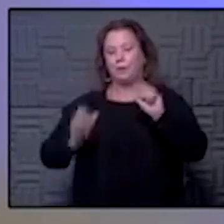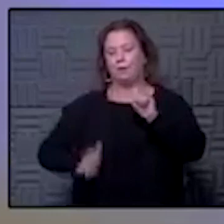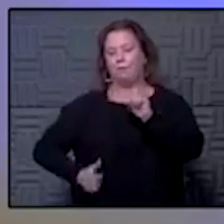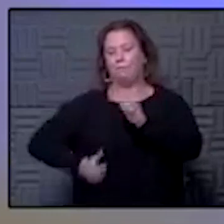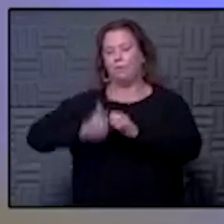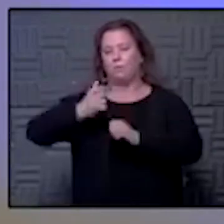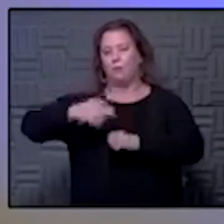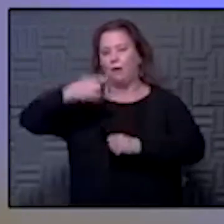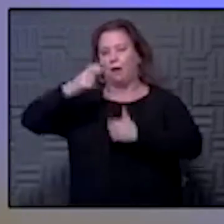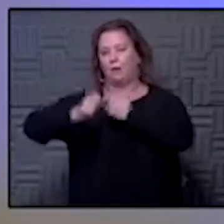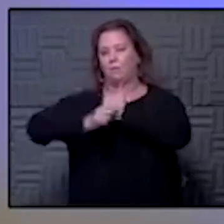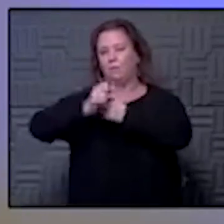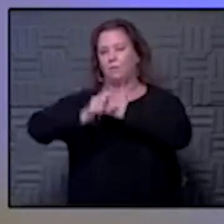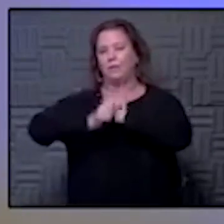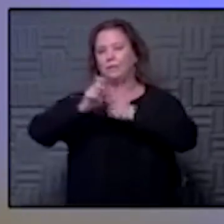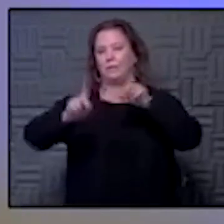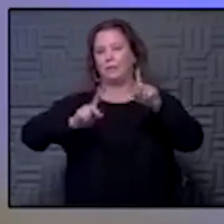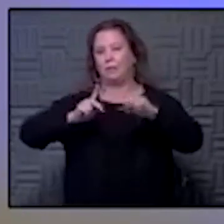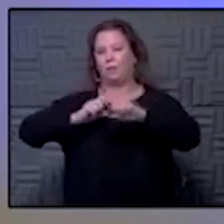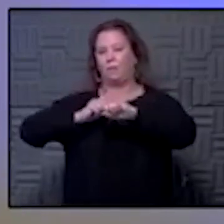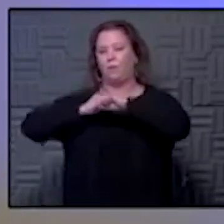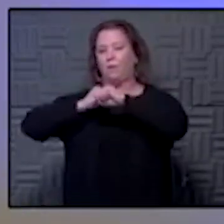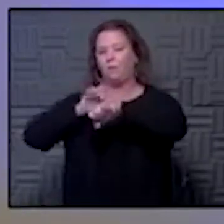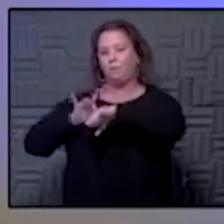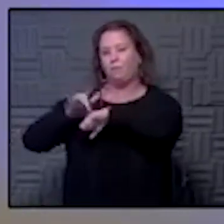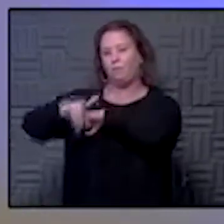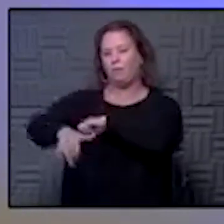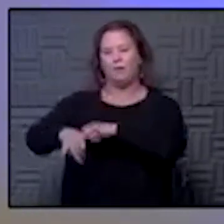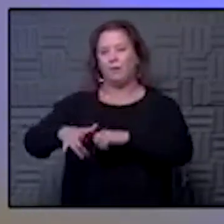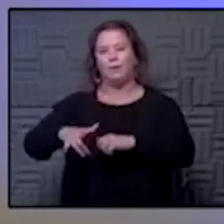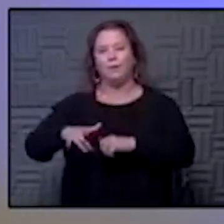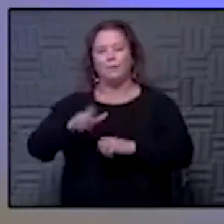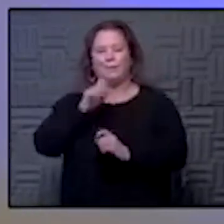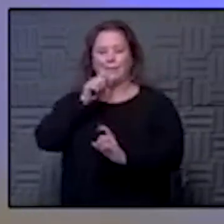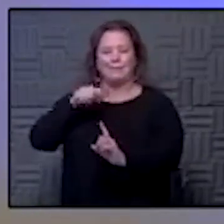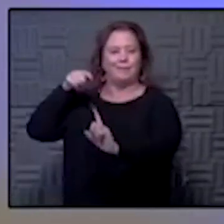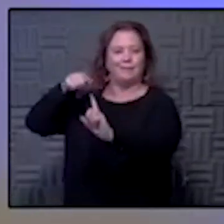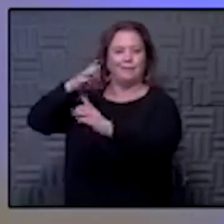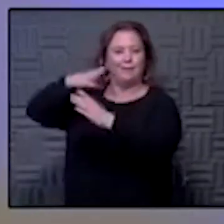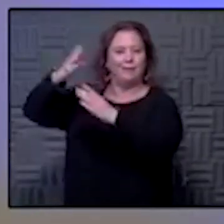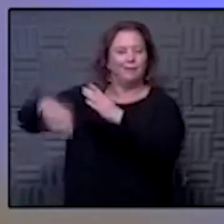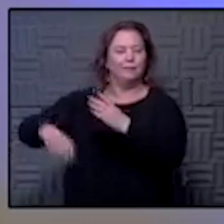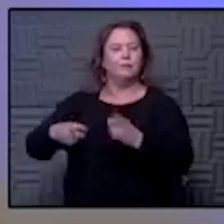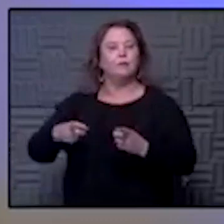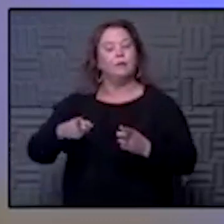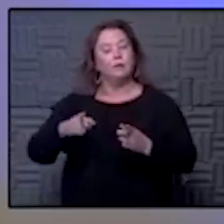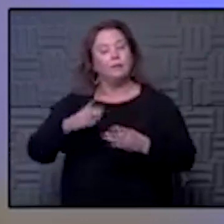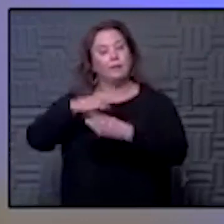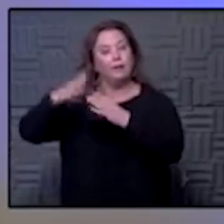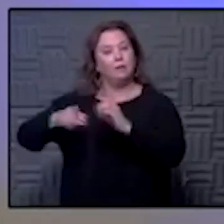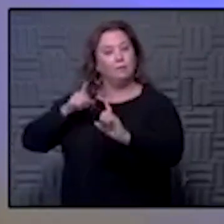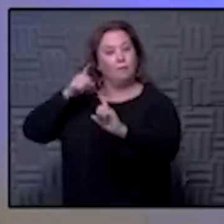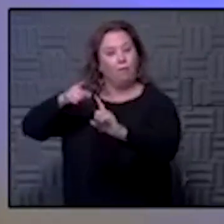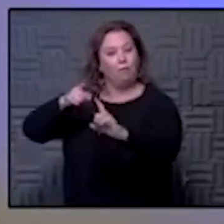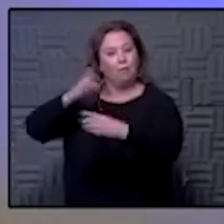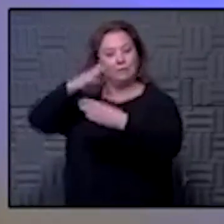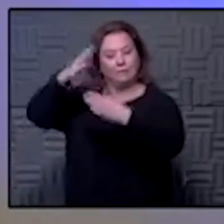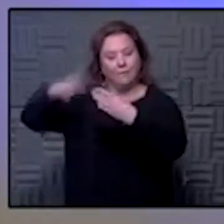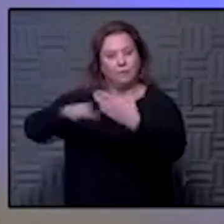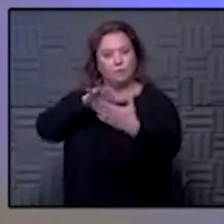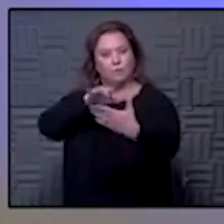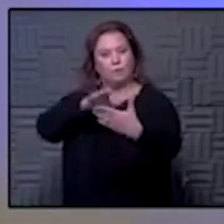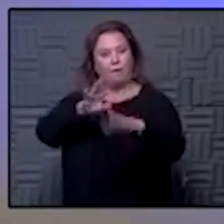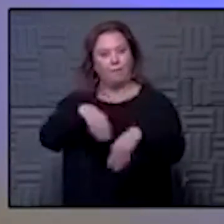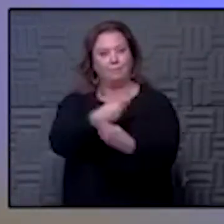vulnerable individuals protected early on. But that's not the end-all game. The end-all game here is to complete the trial and get these vaccines out